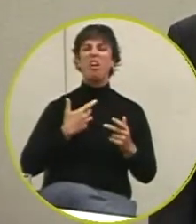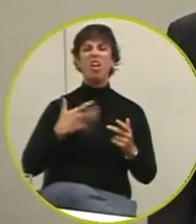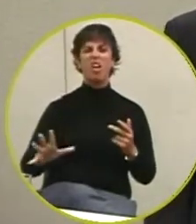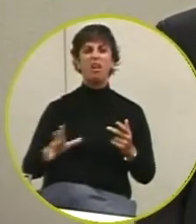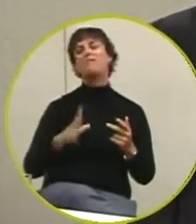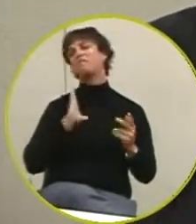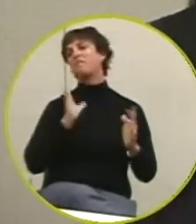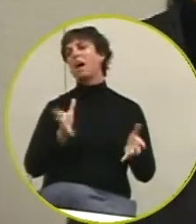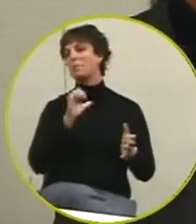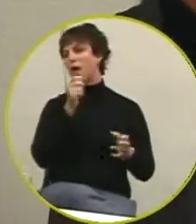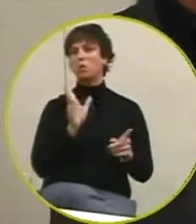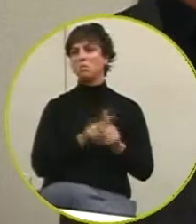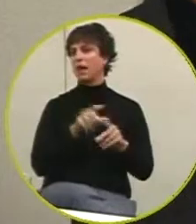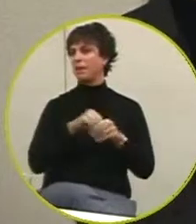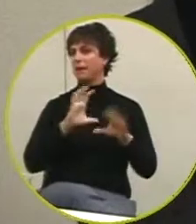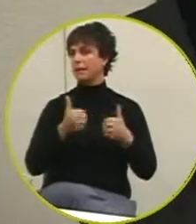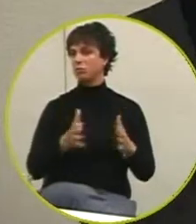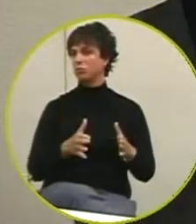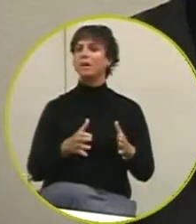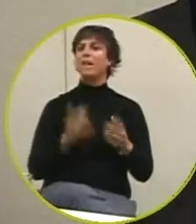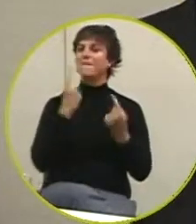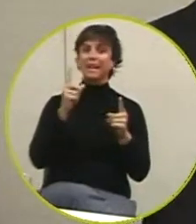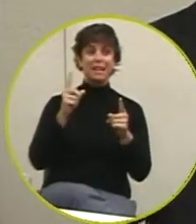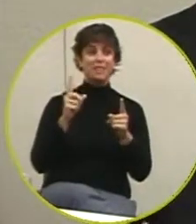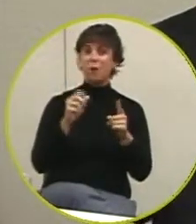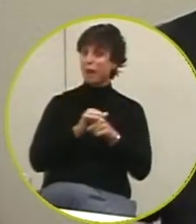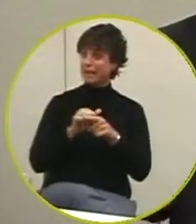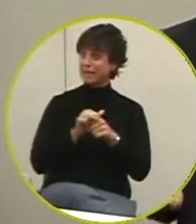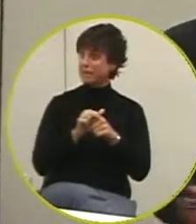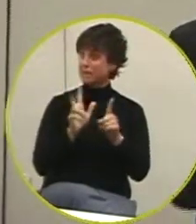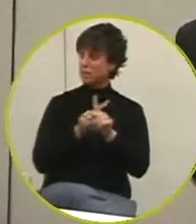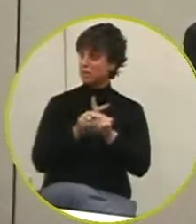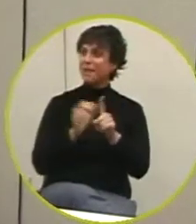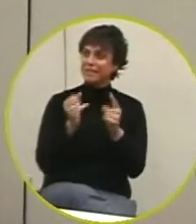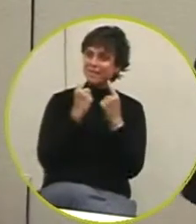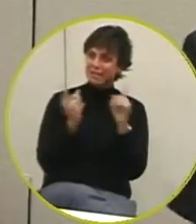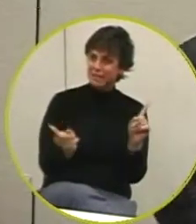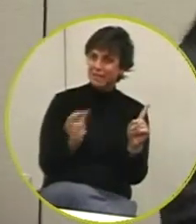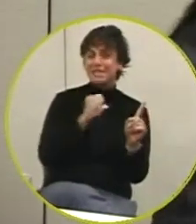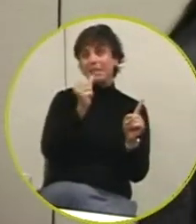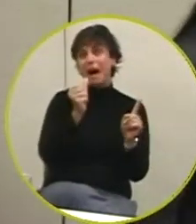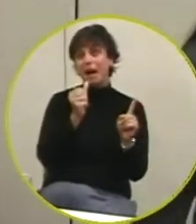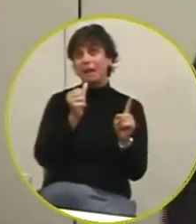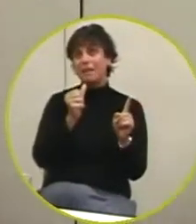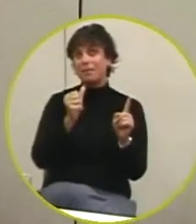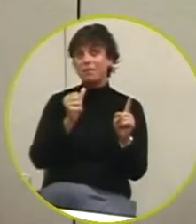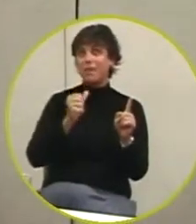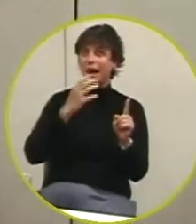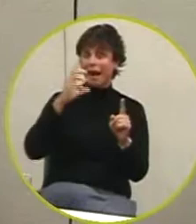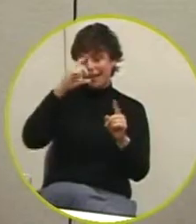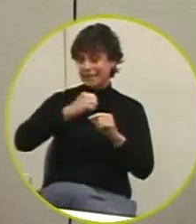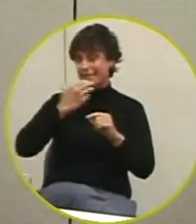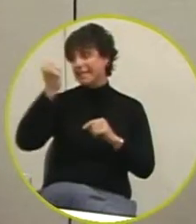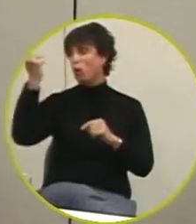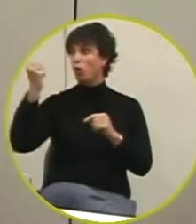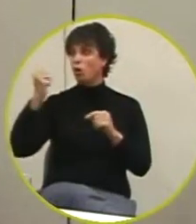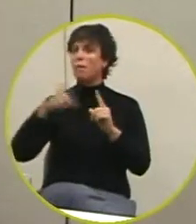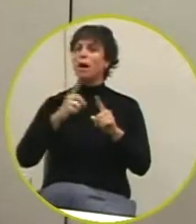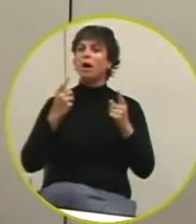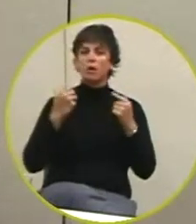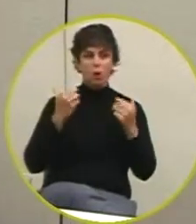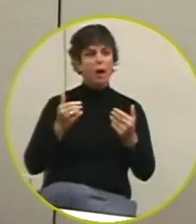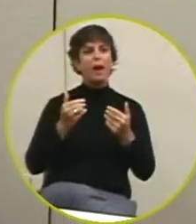Effective practices are effective practices. It's not ideal, but do them in the classroom so that you can build the yellow support